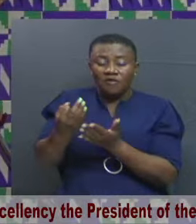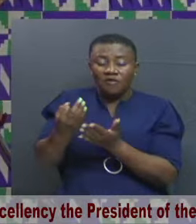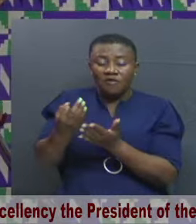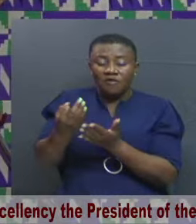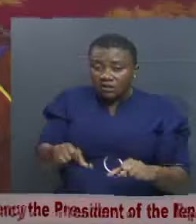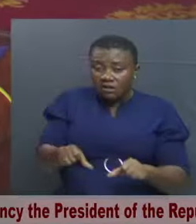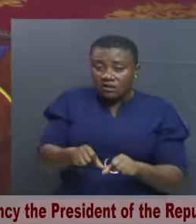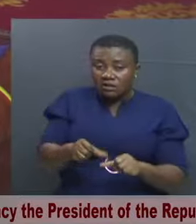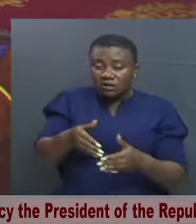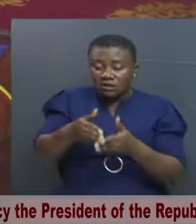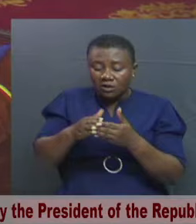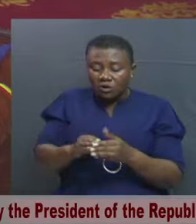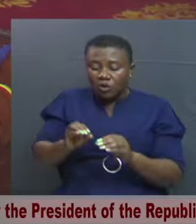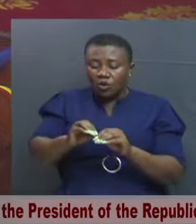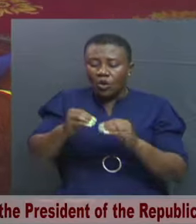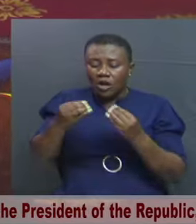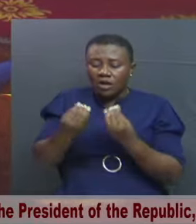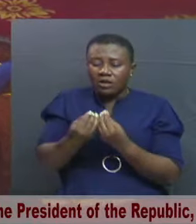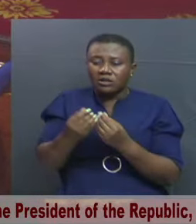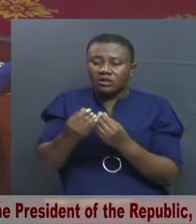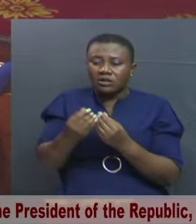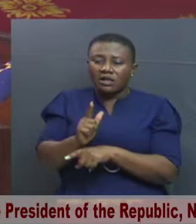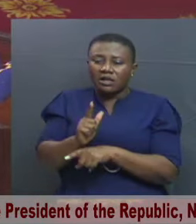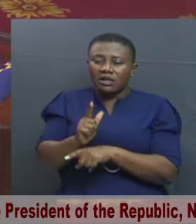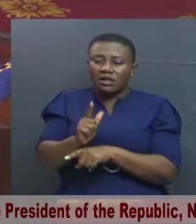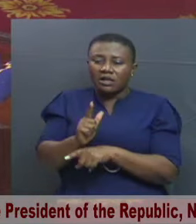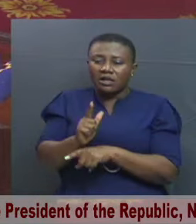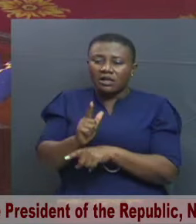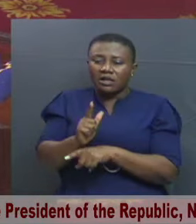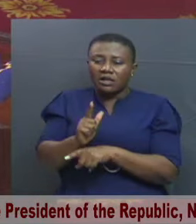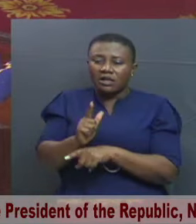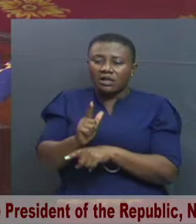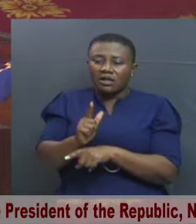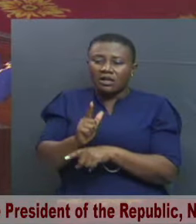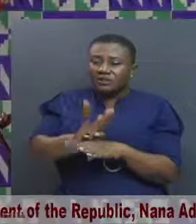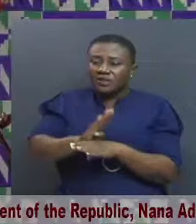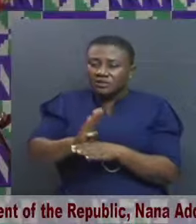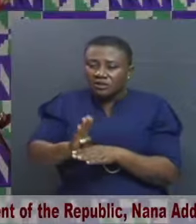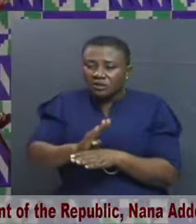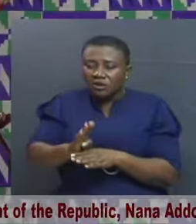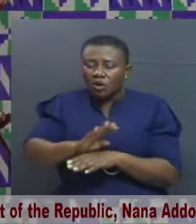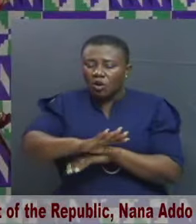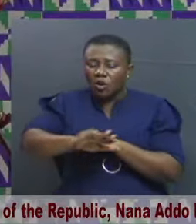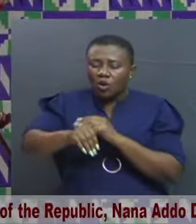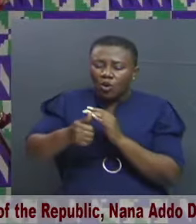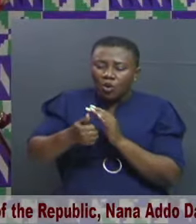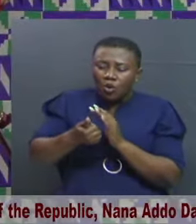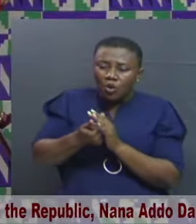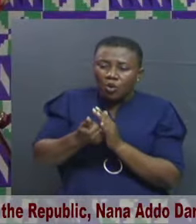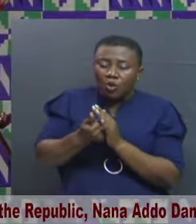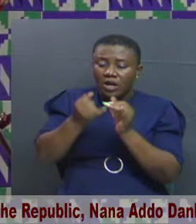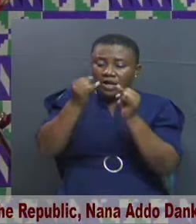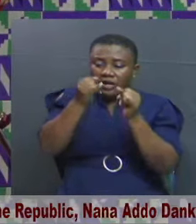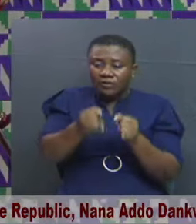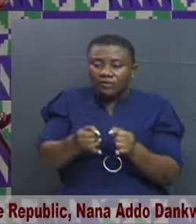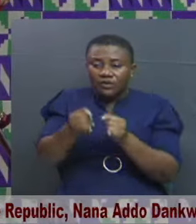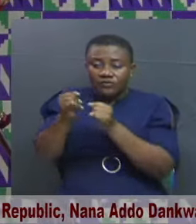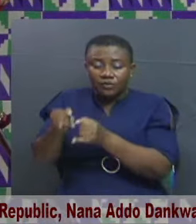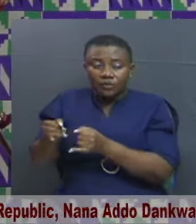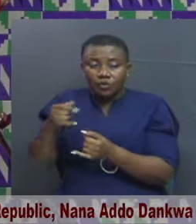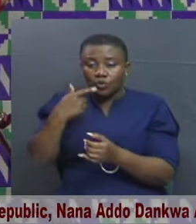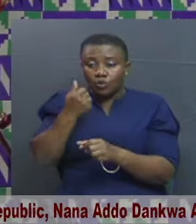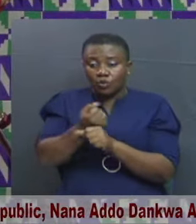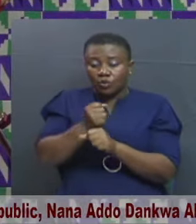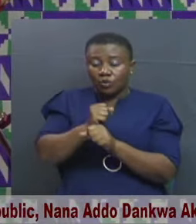organized labor firms regulatory institutions and all individuals who made this